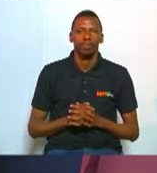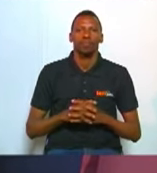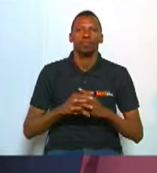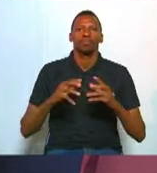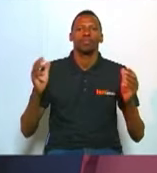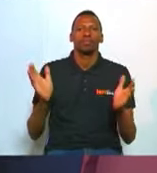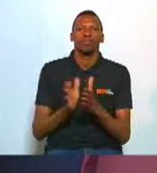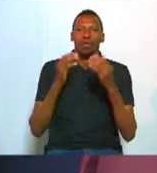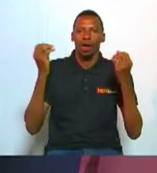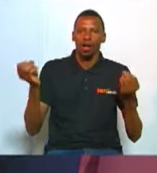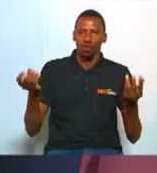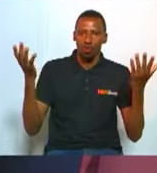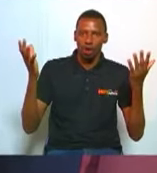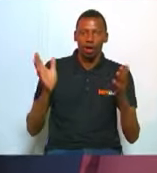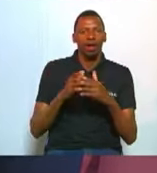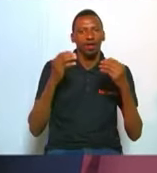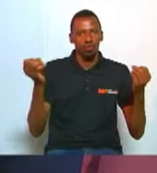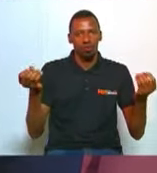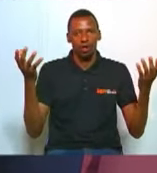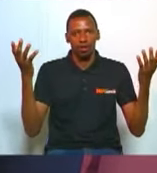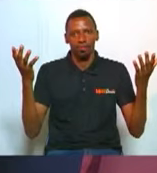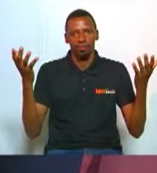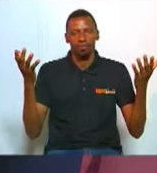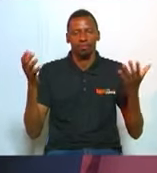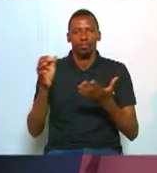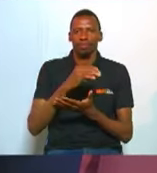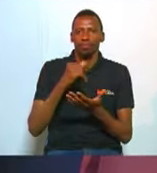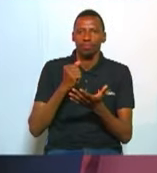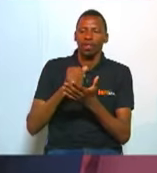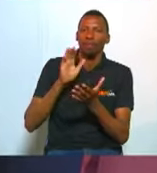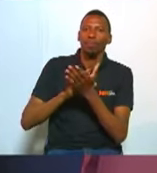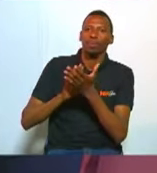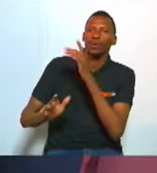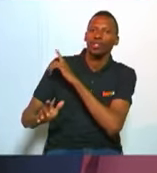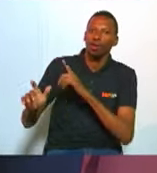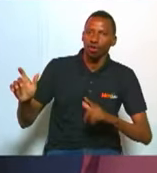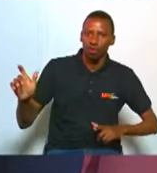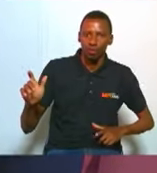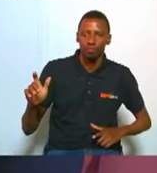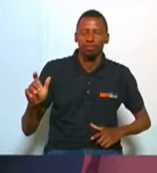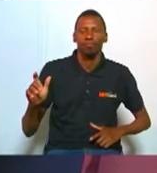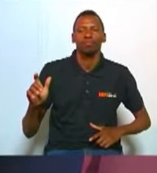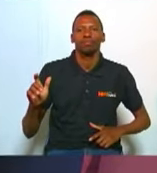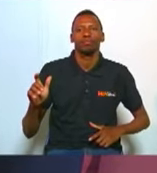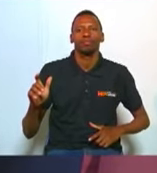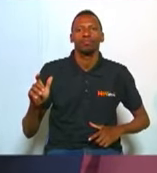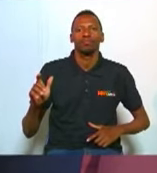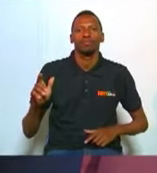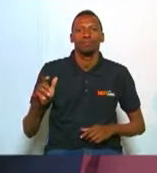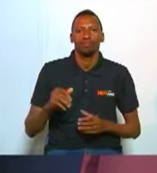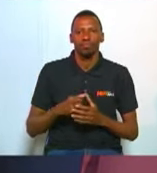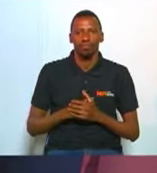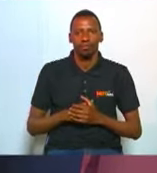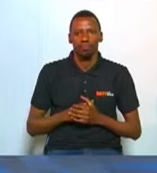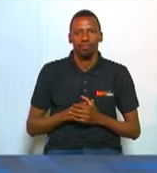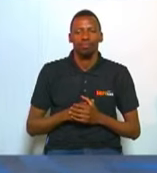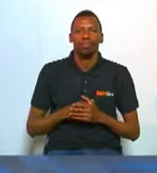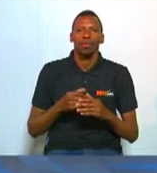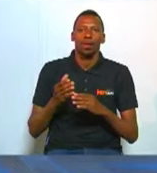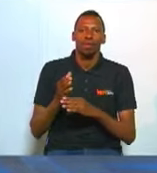Hallelujah, hallelujah, hallelujah. Praise the Lord. Yes, before we begin our